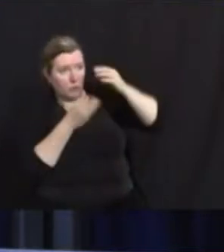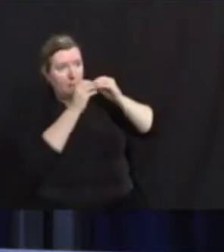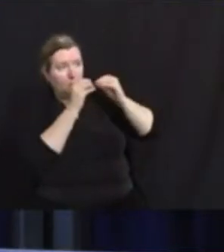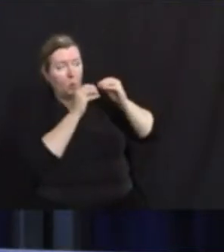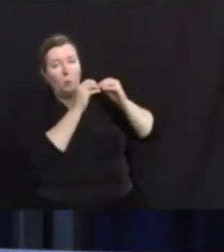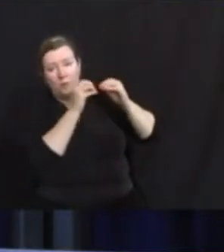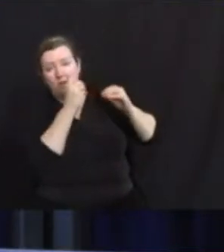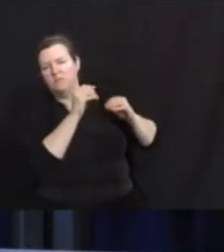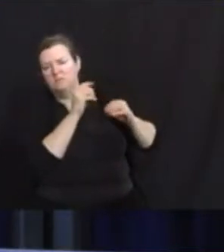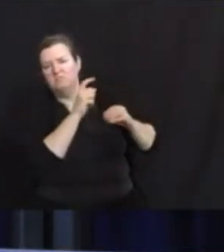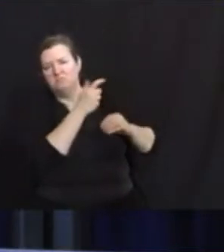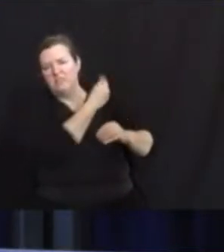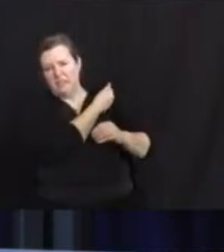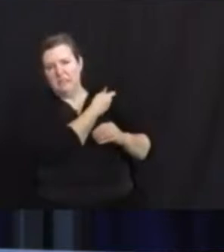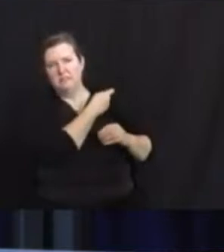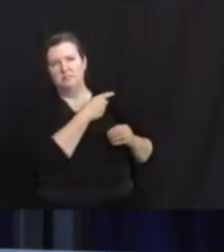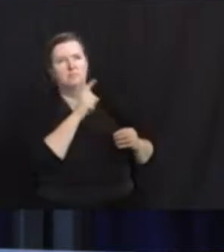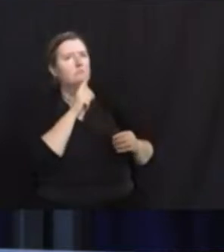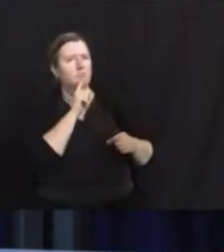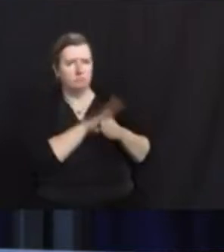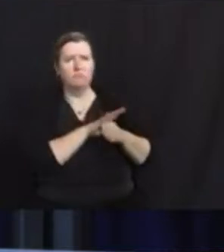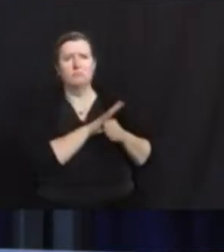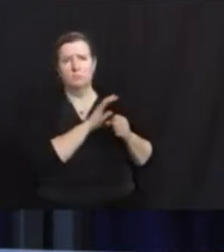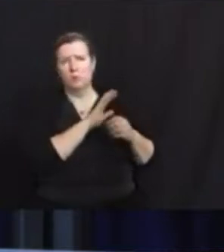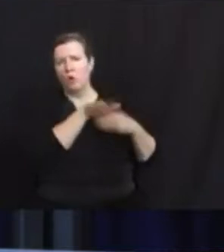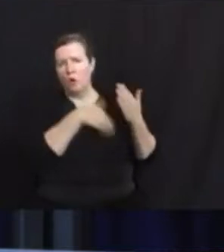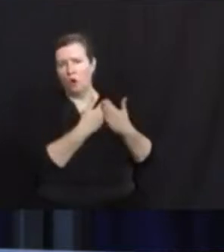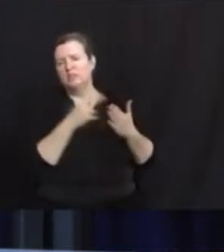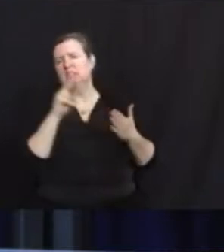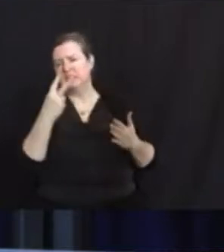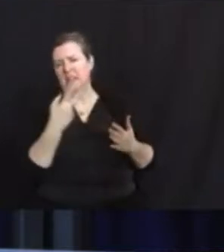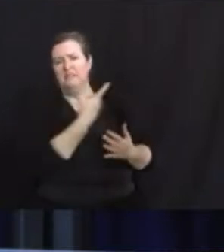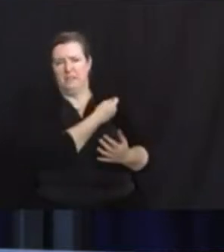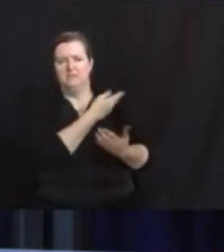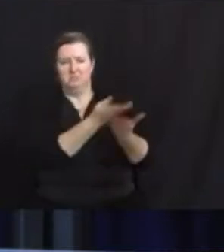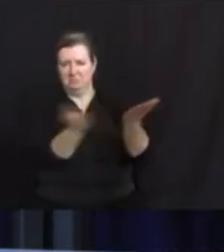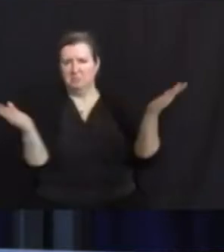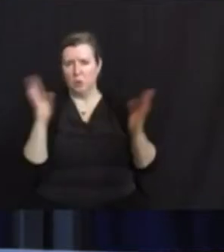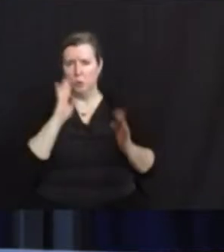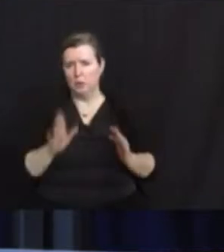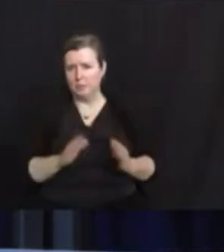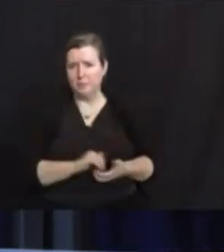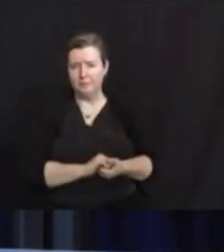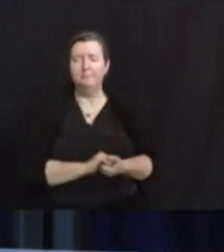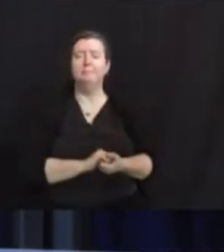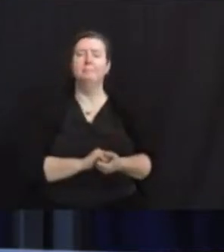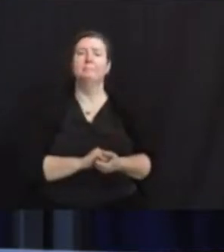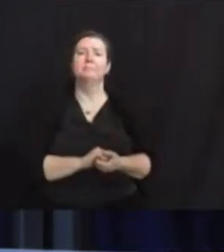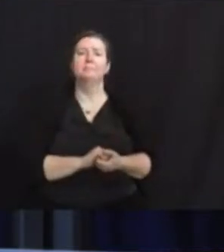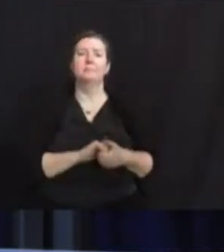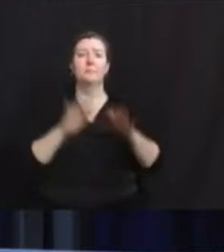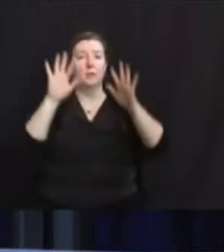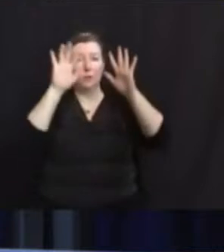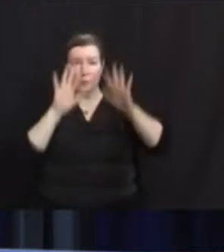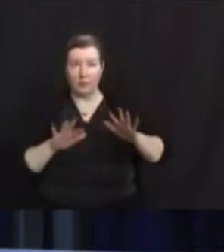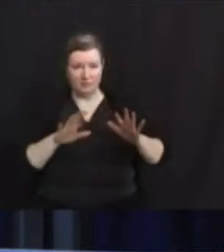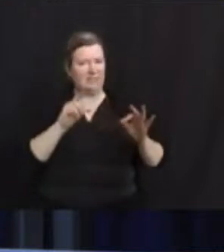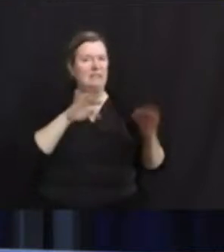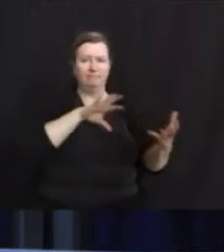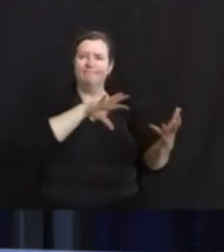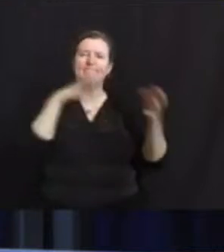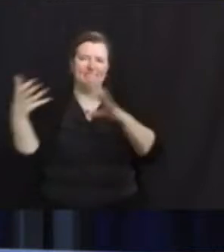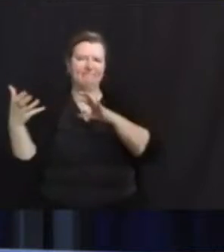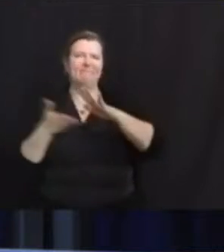second dose allocations. Although the storm did disrupt operations, we continue to see more and more individuals